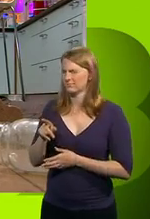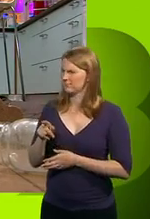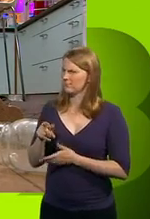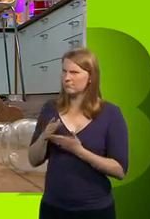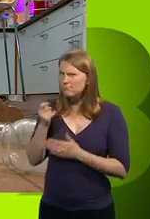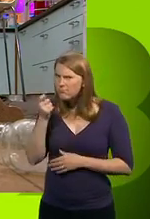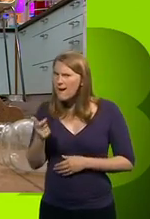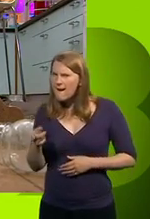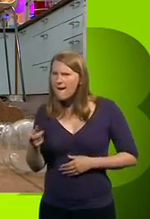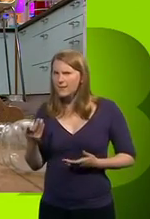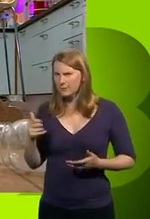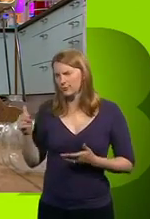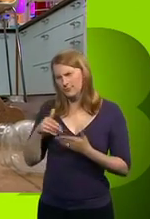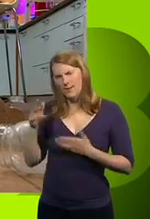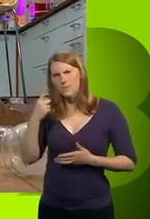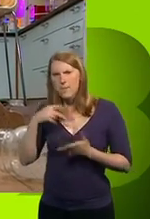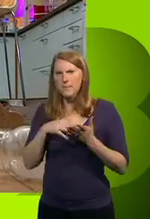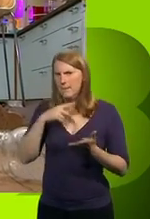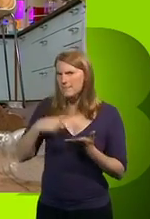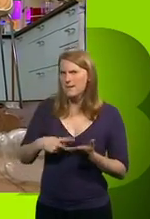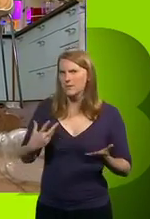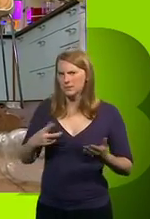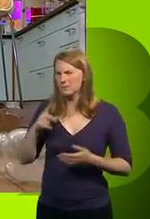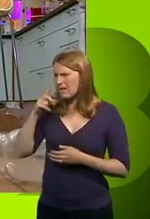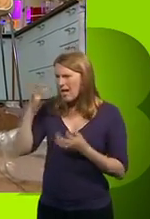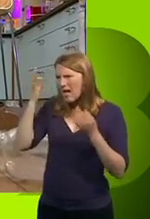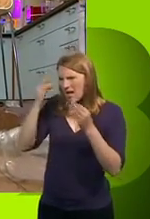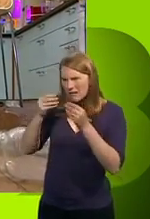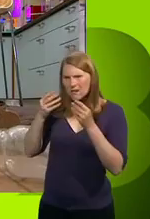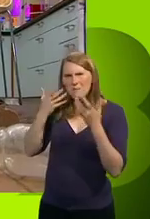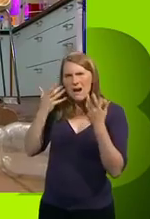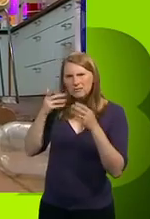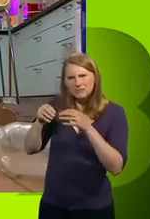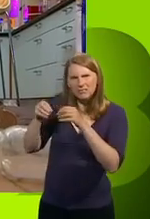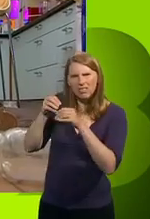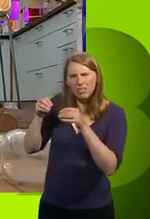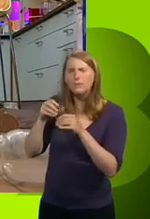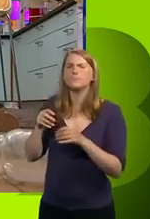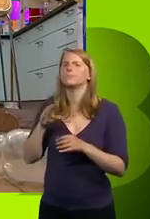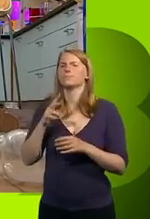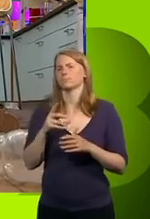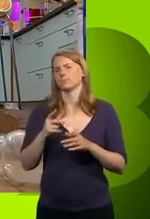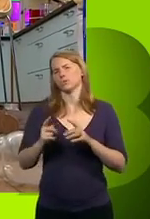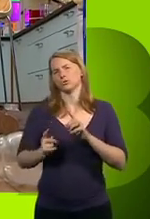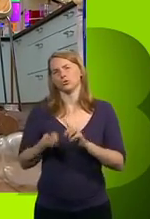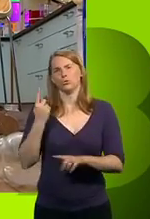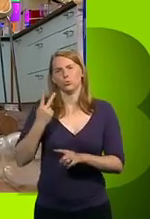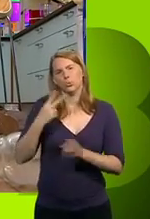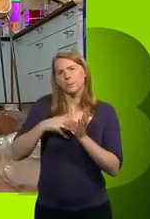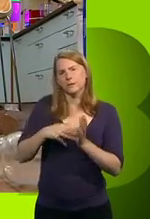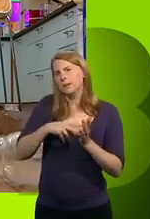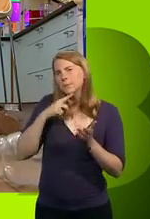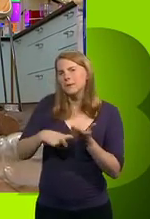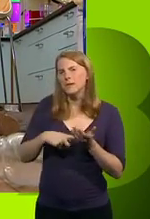very rare. We could put it on for sale at £1 million. Are those cat hairs stuck to it?